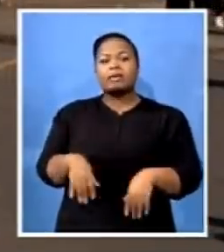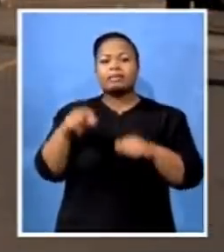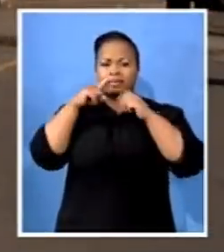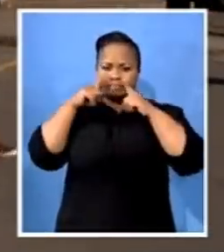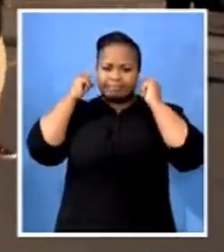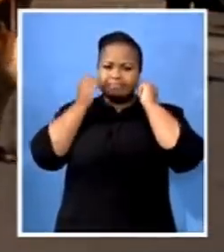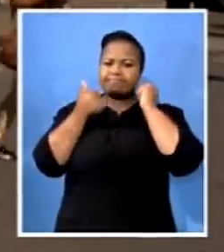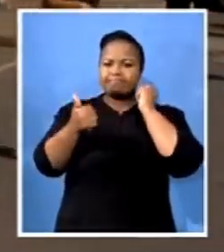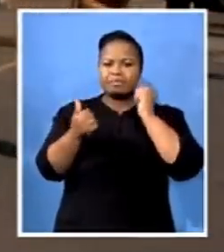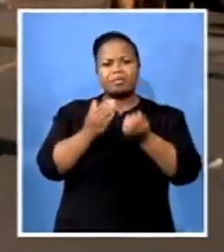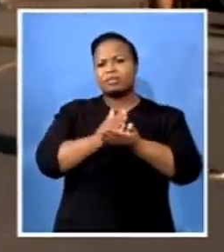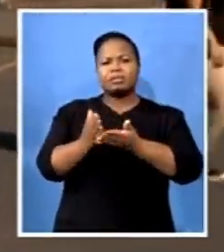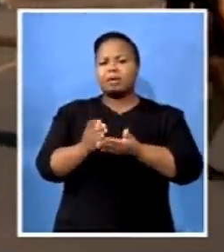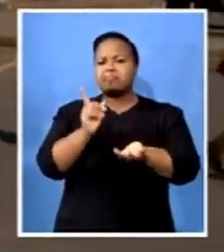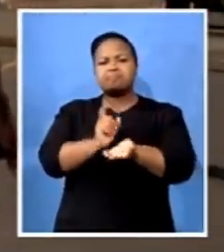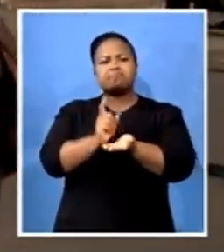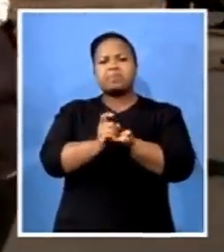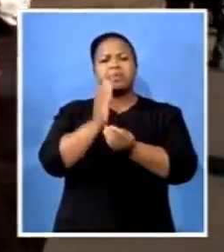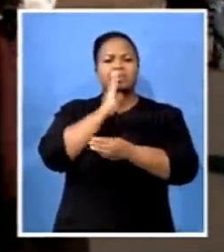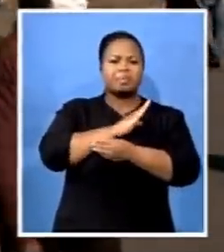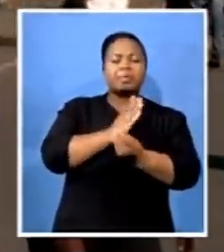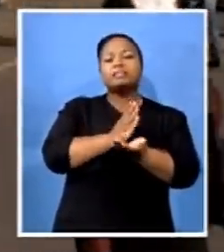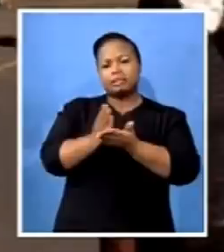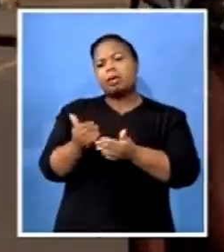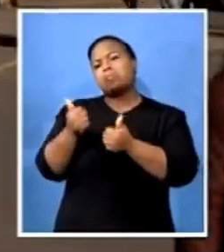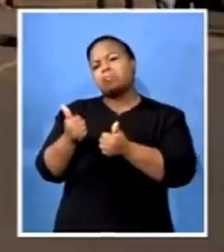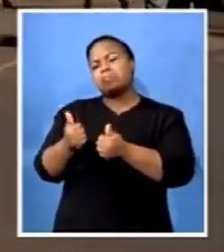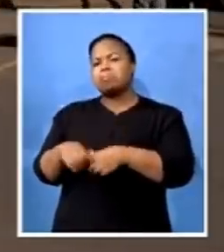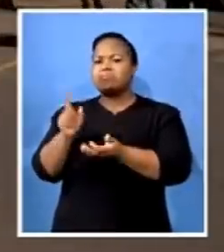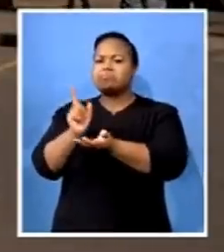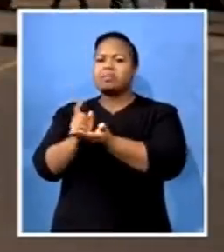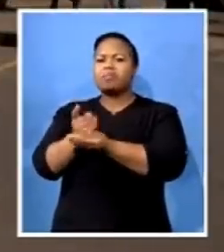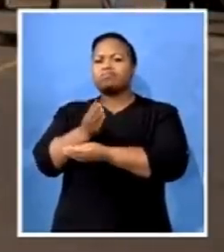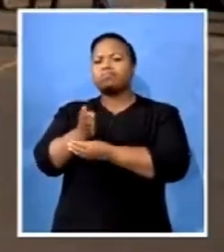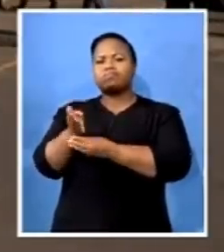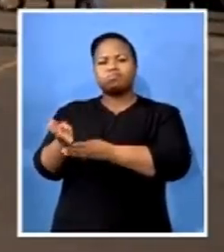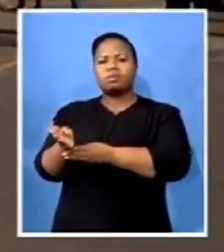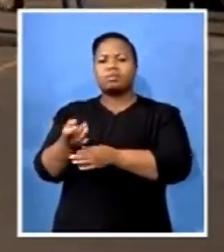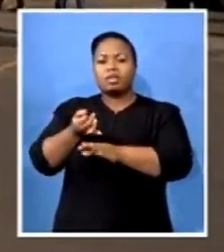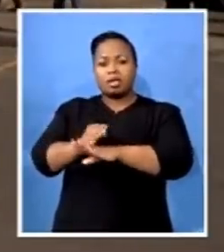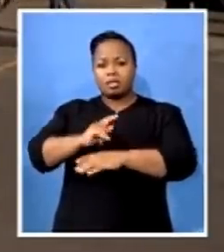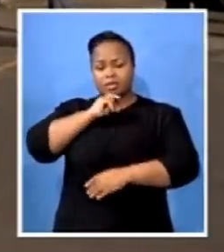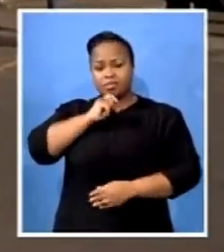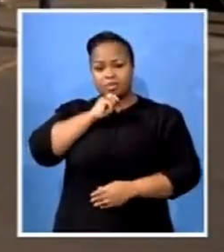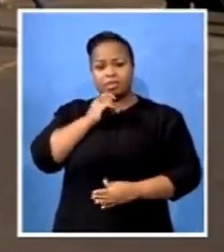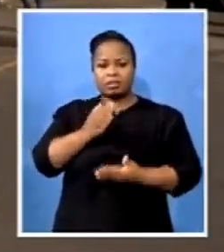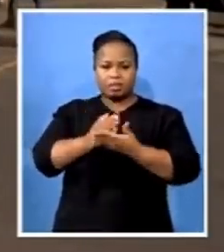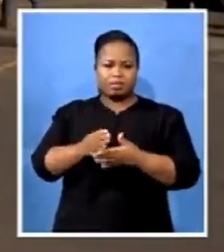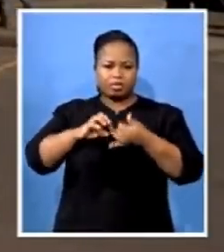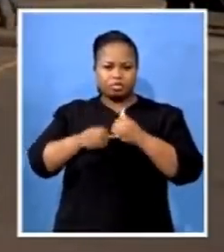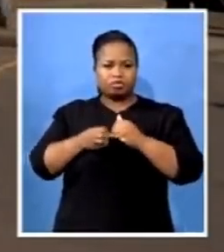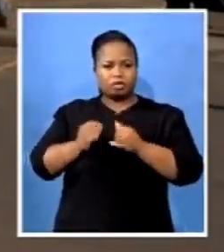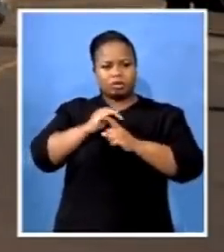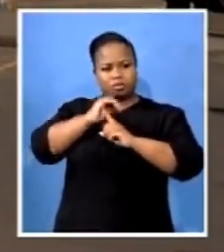on, but we've seen some taxis at Bellville earlier this morning taking every measure to protect not just their customers